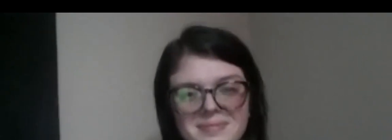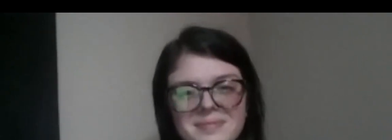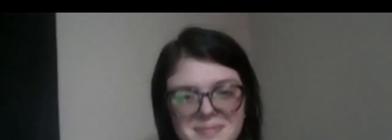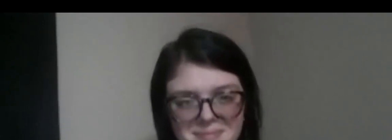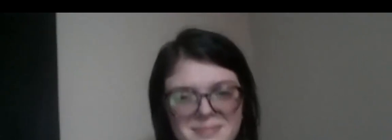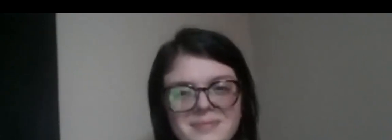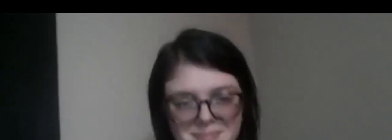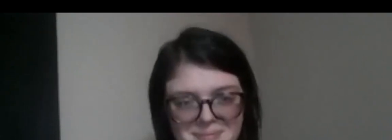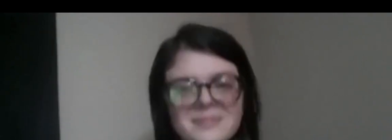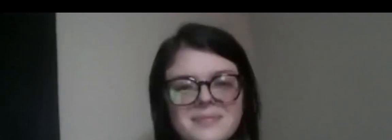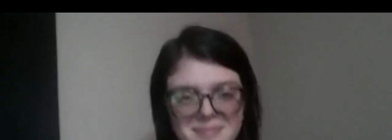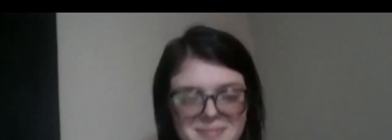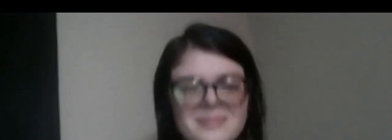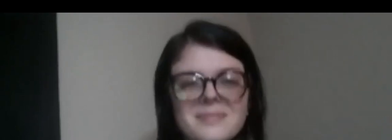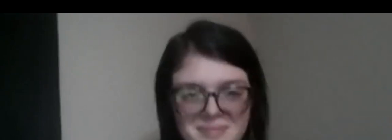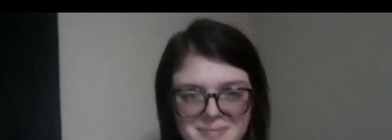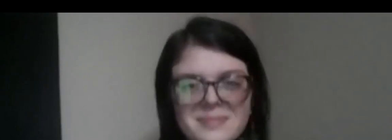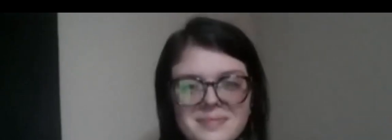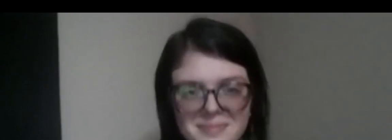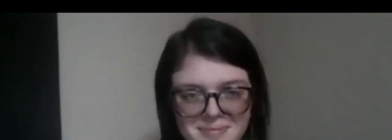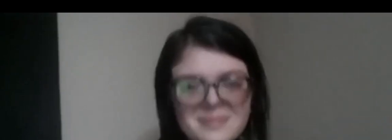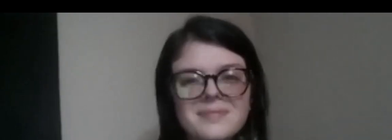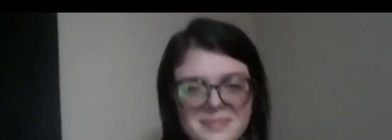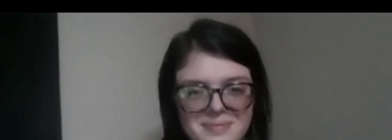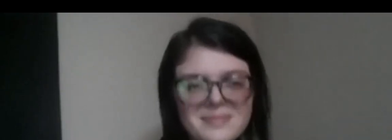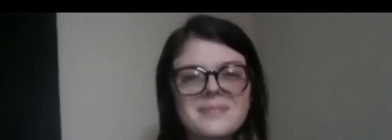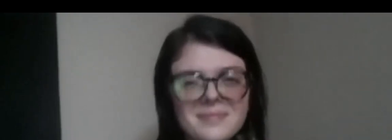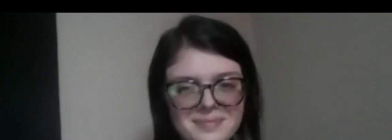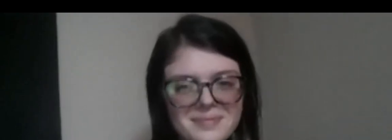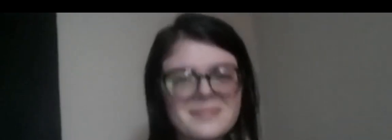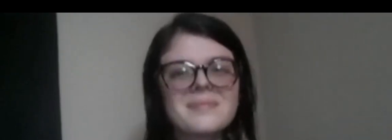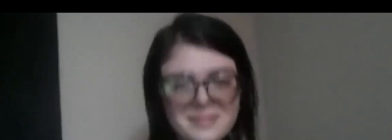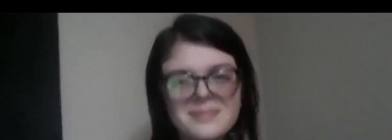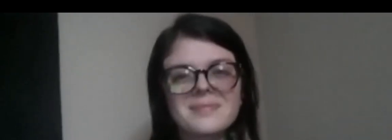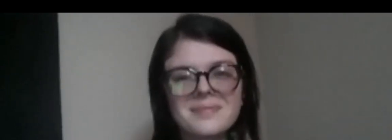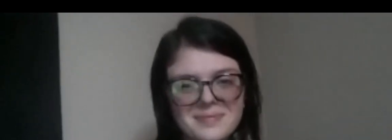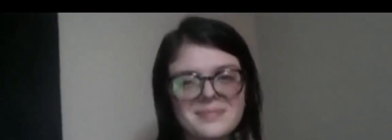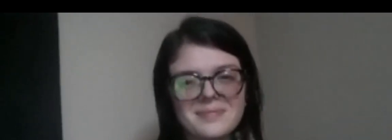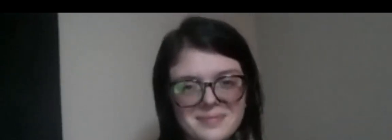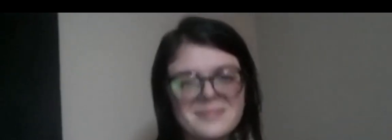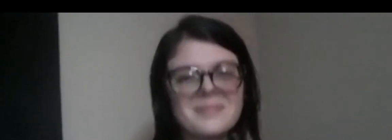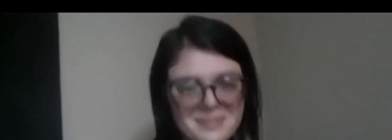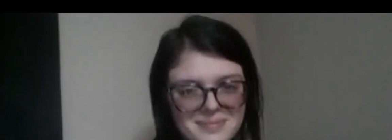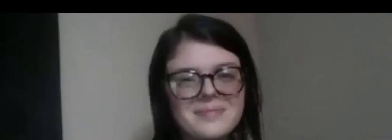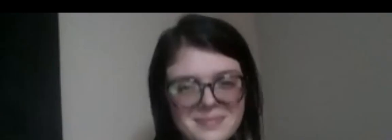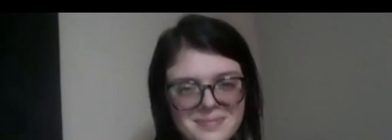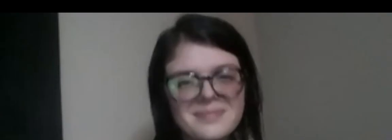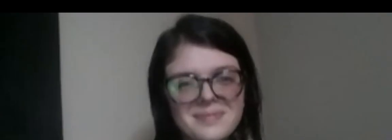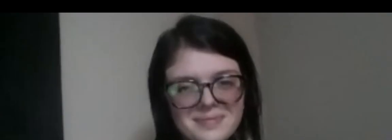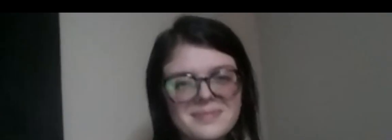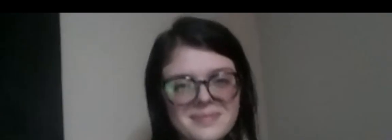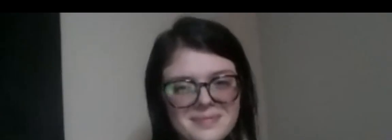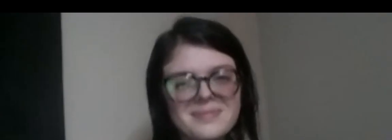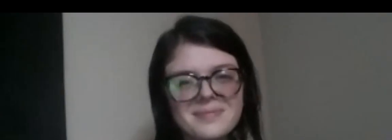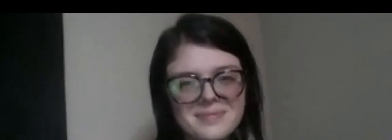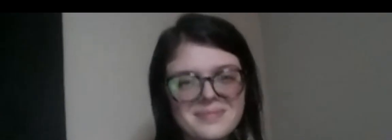disability and our differences because it's so visual and it's so emotional and it's so personal, but it's also so universal. So that's, I guess, my little